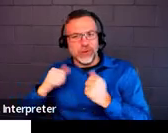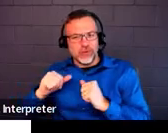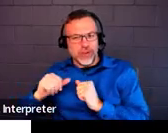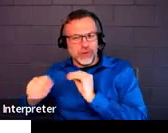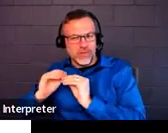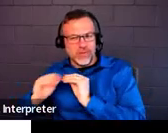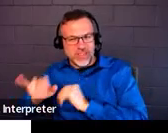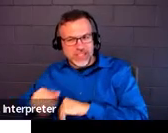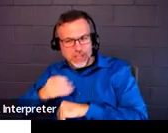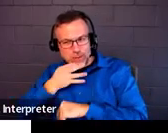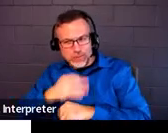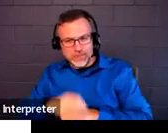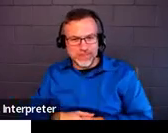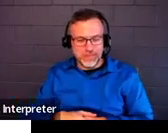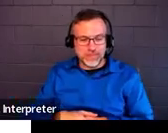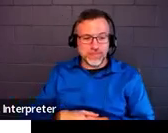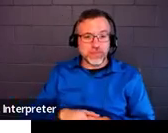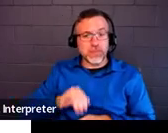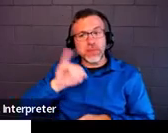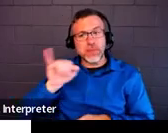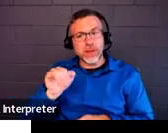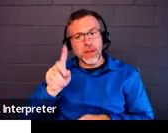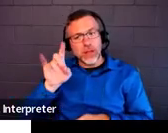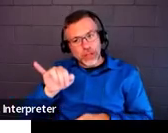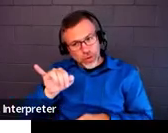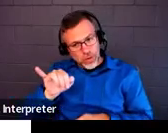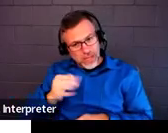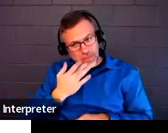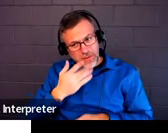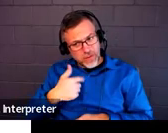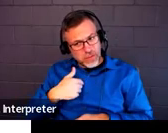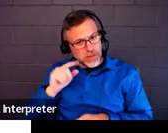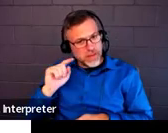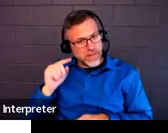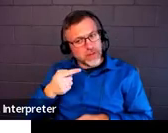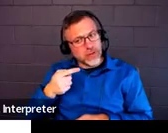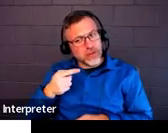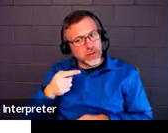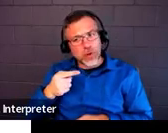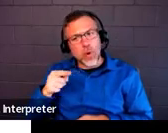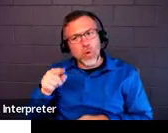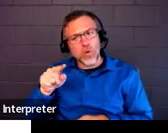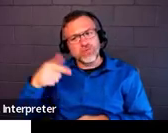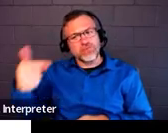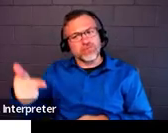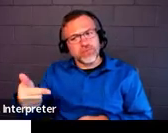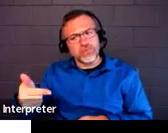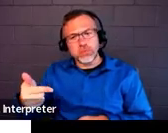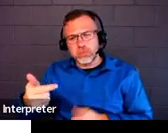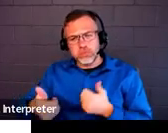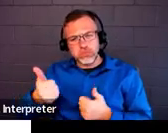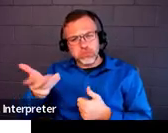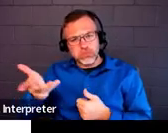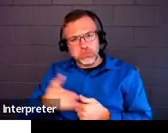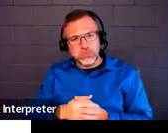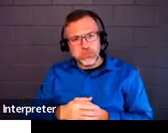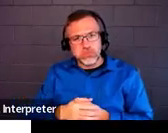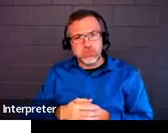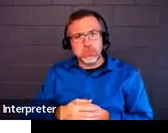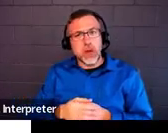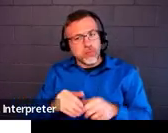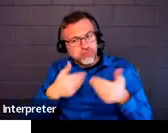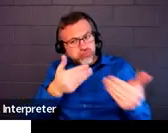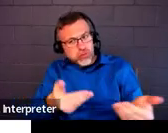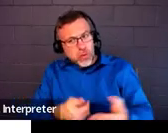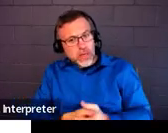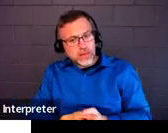soon. Jody, do you want me to do these couple of slides or do you want to come on and talk about these two? Sure, you can do